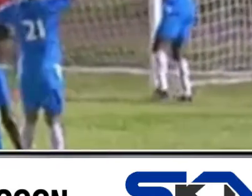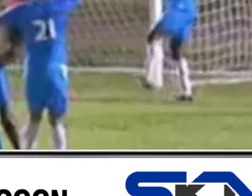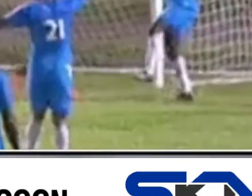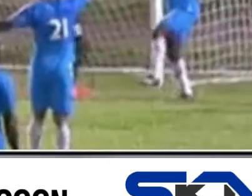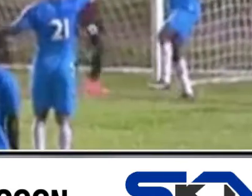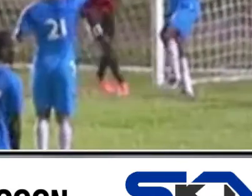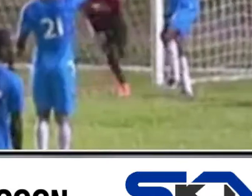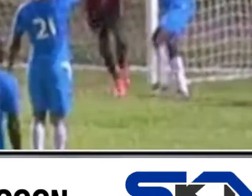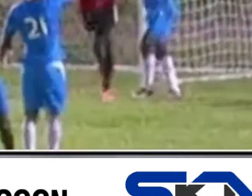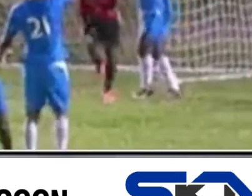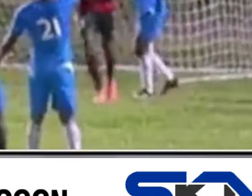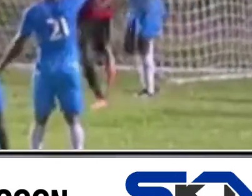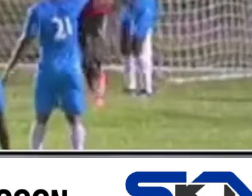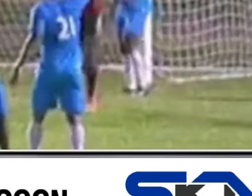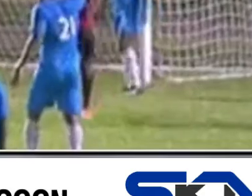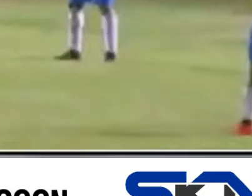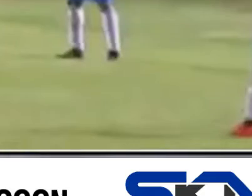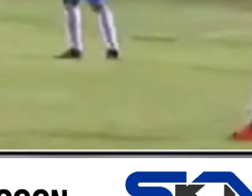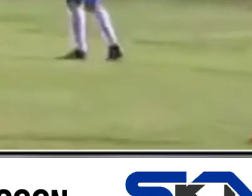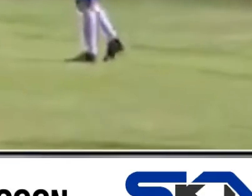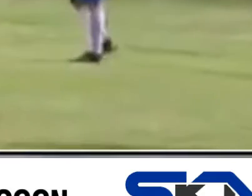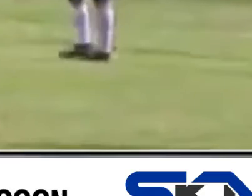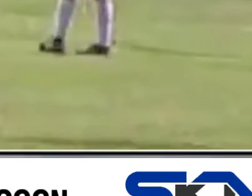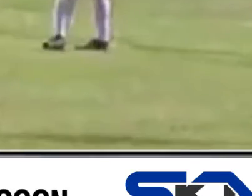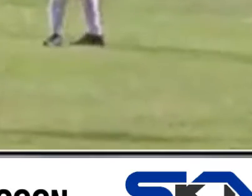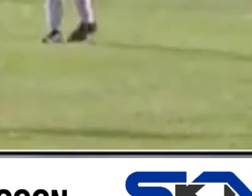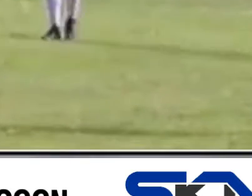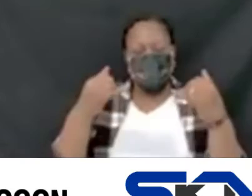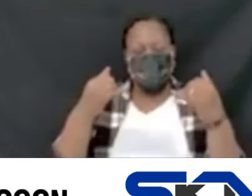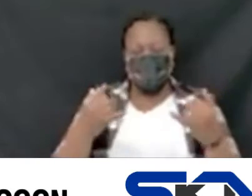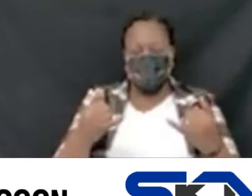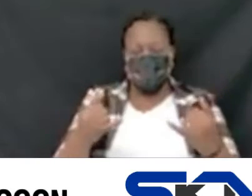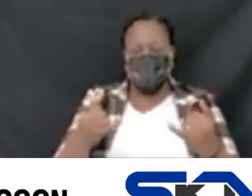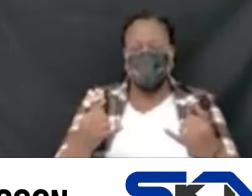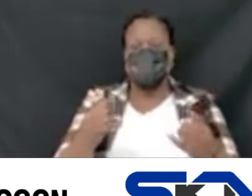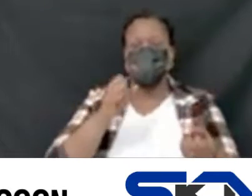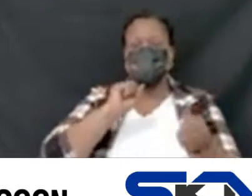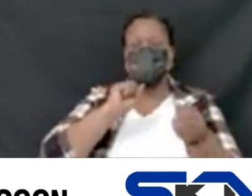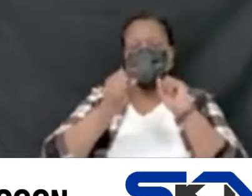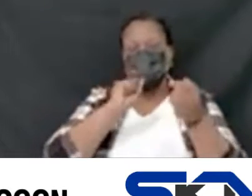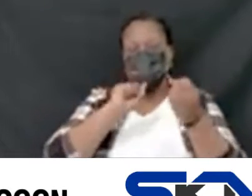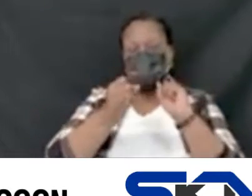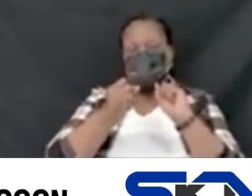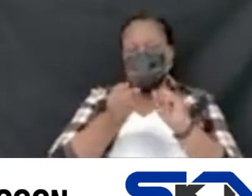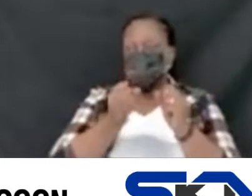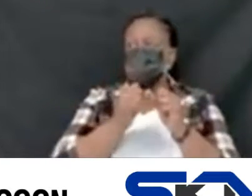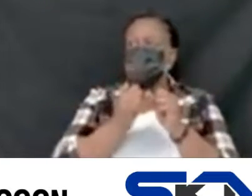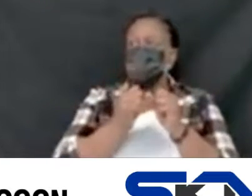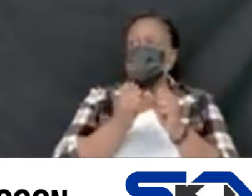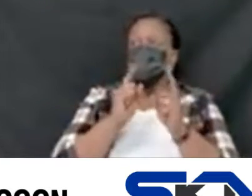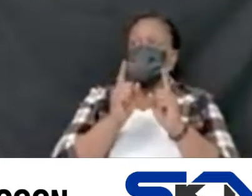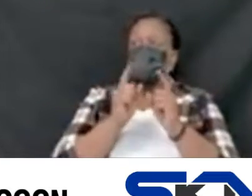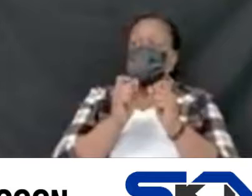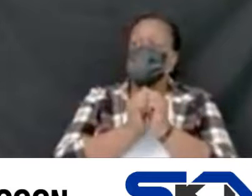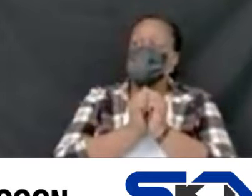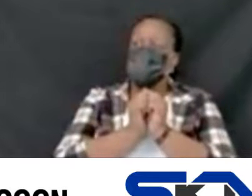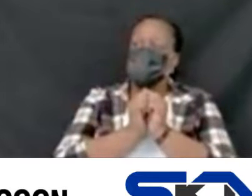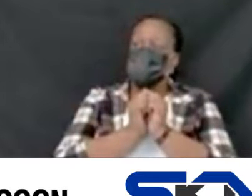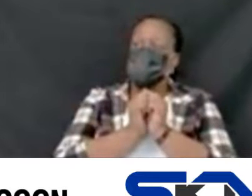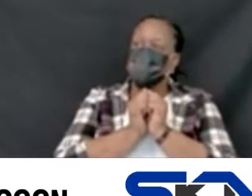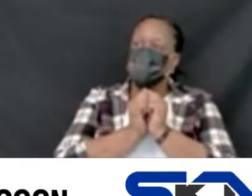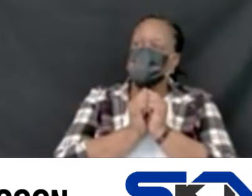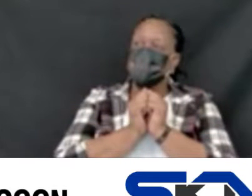clubs, which is a determinant factor in the resumption of the sport. One such sporting entities yesterday that we spoke